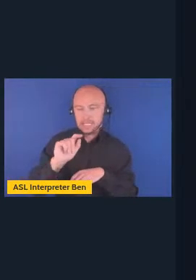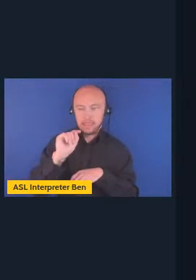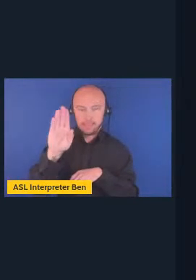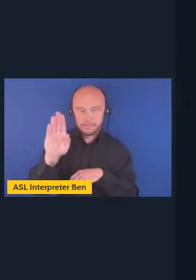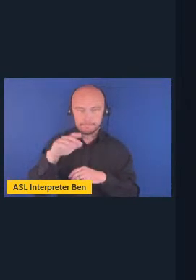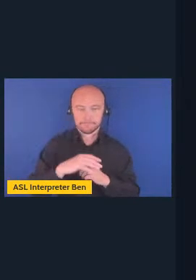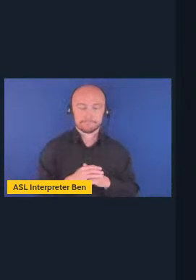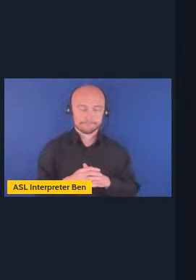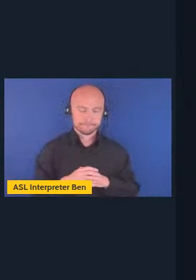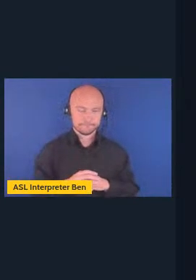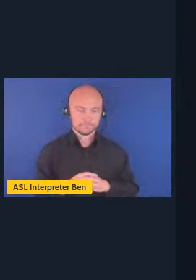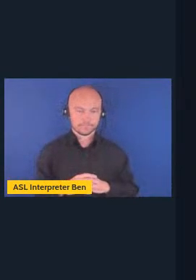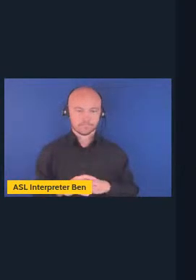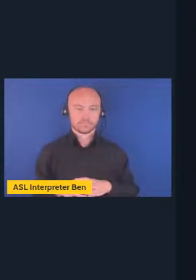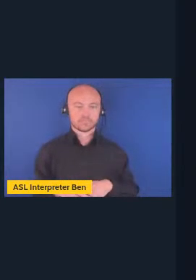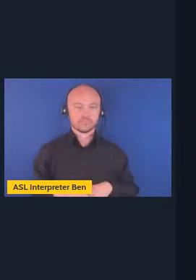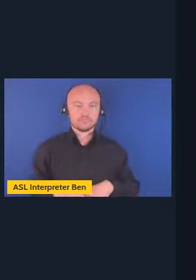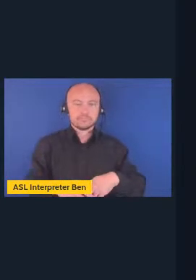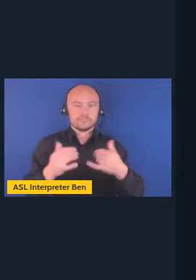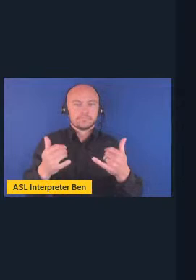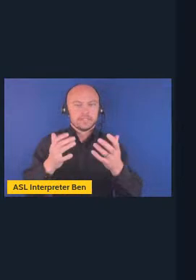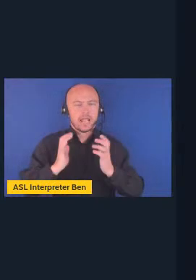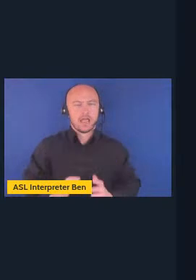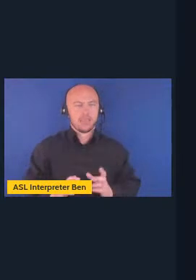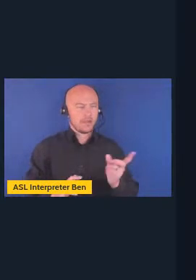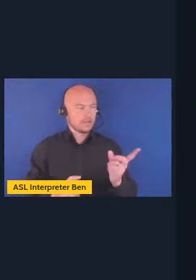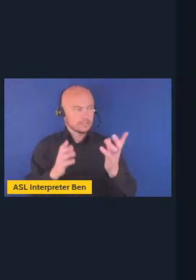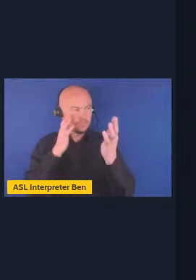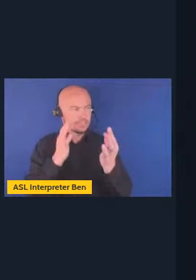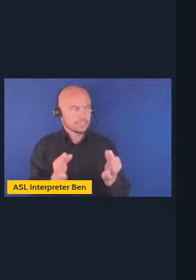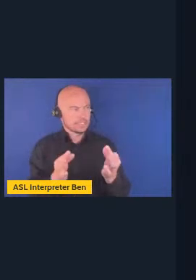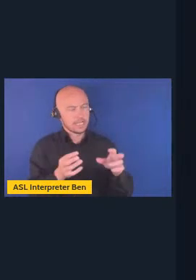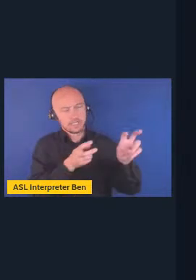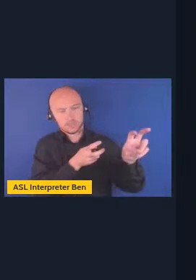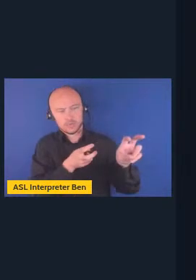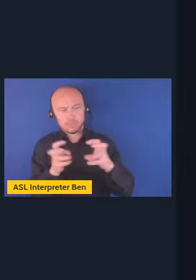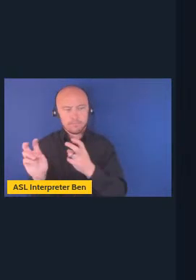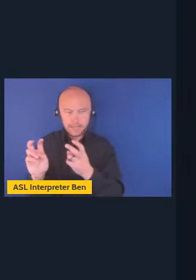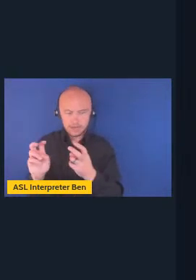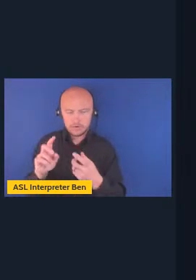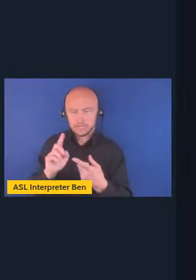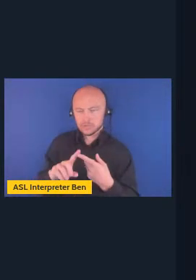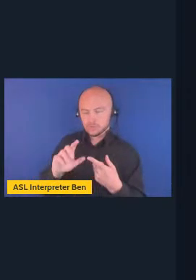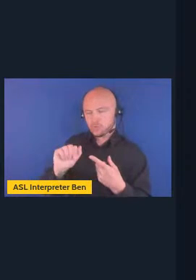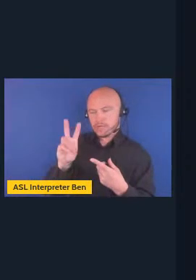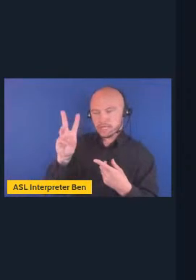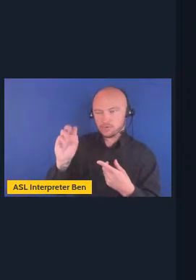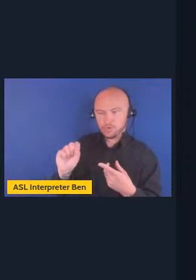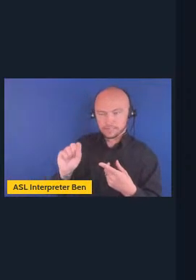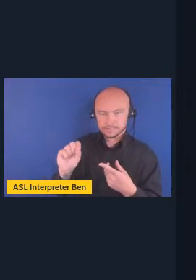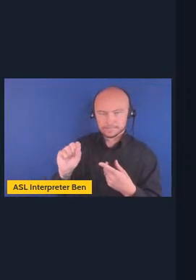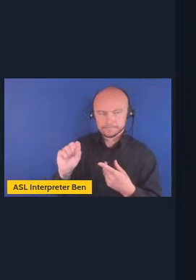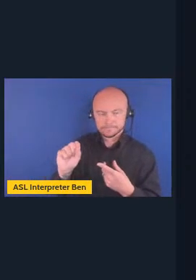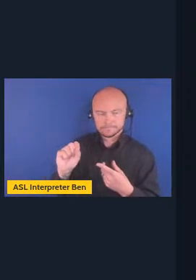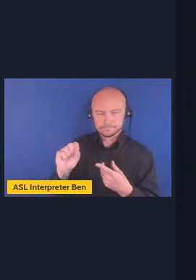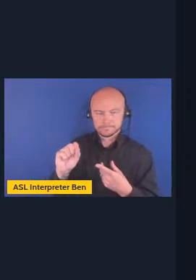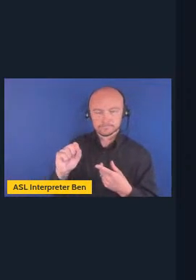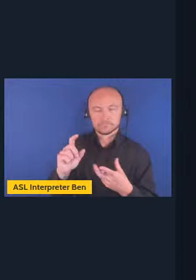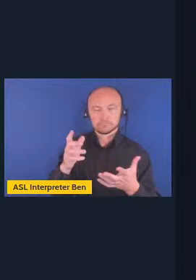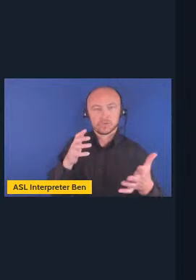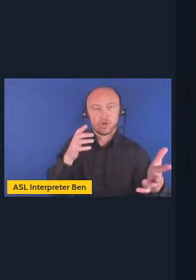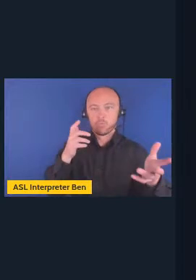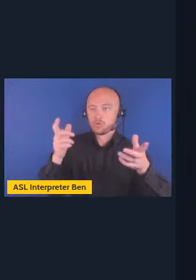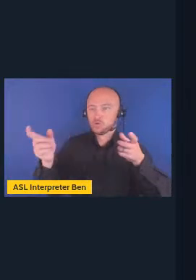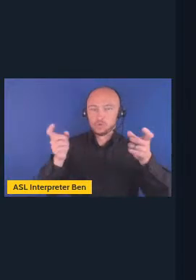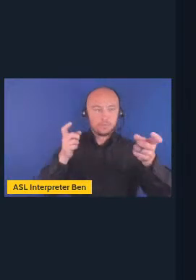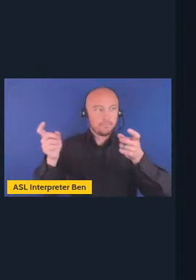repositories. But now customer decided to migrate their workload on AWS cloud. They want to manage all